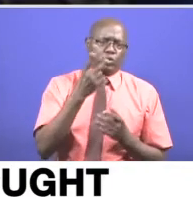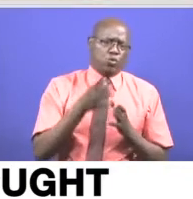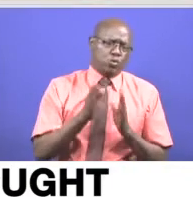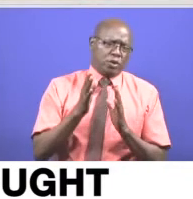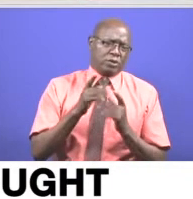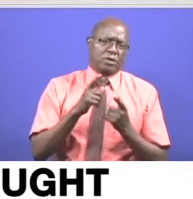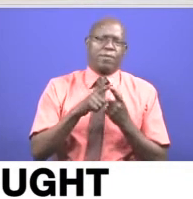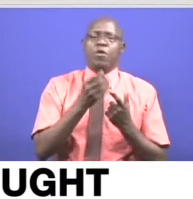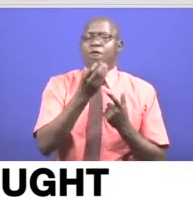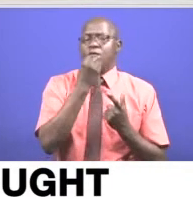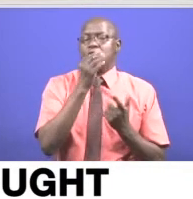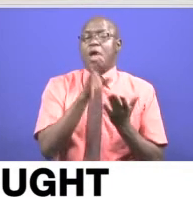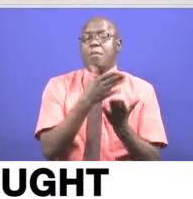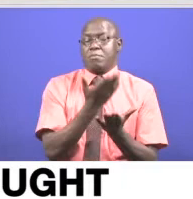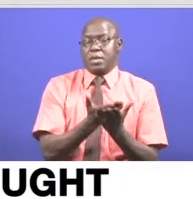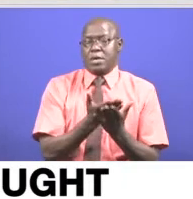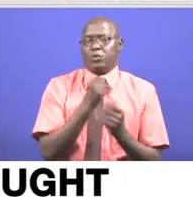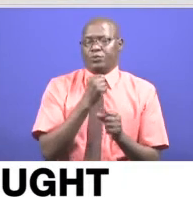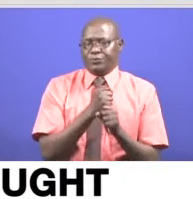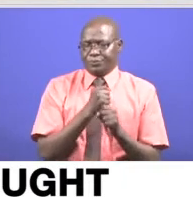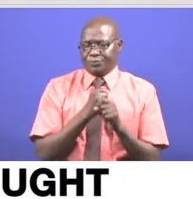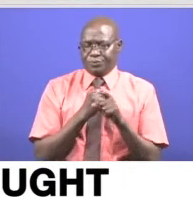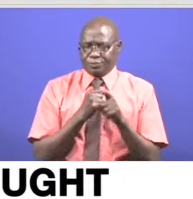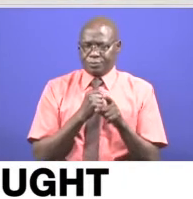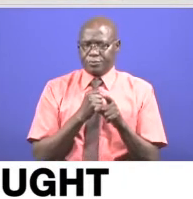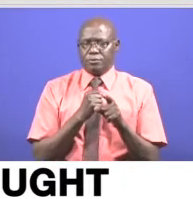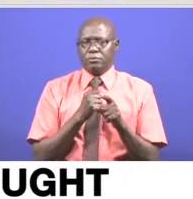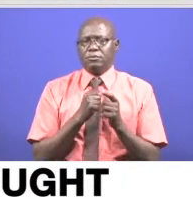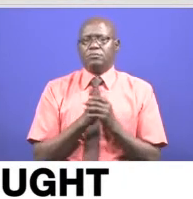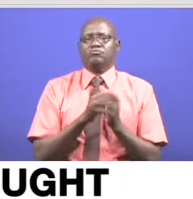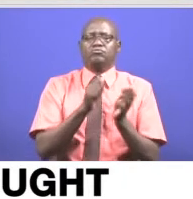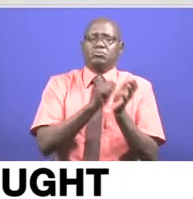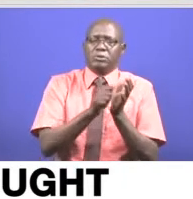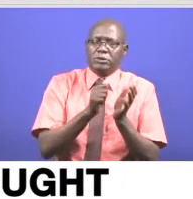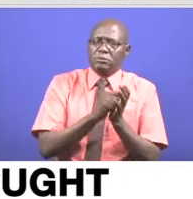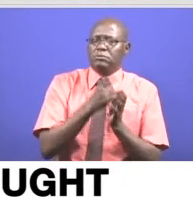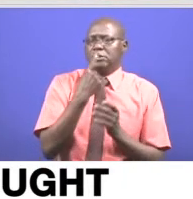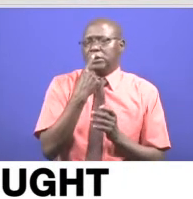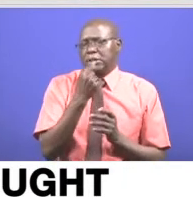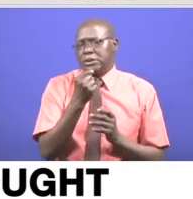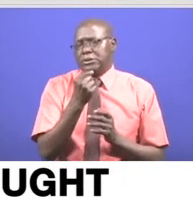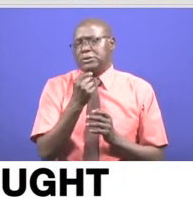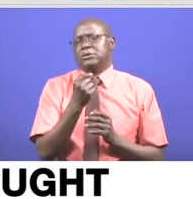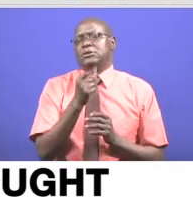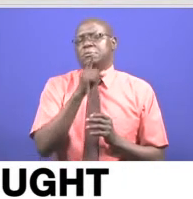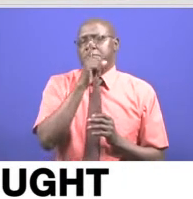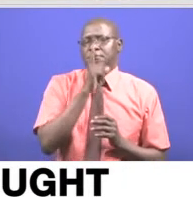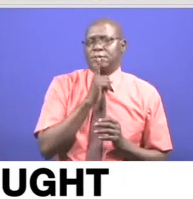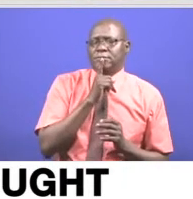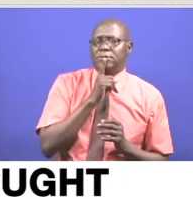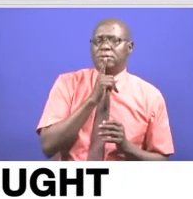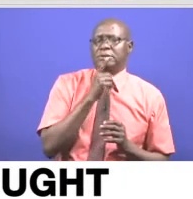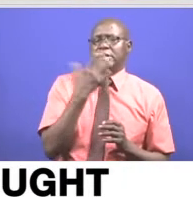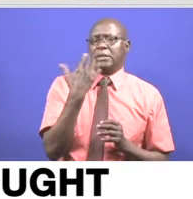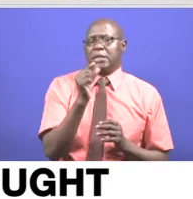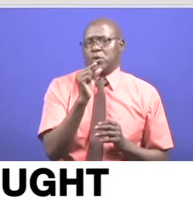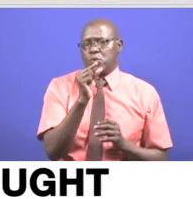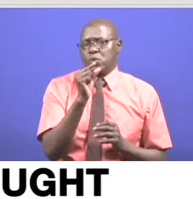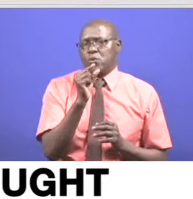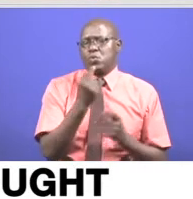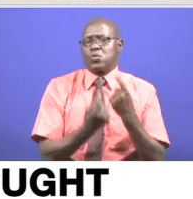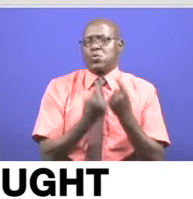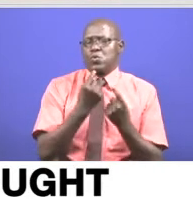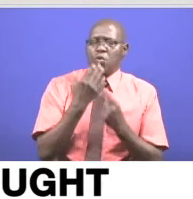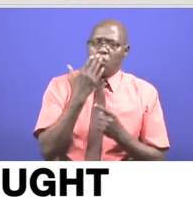appeal, and the food appeal is basically maize, rice, beans, dengu, cooking oil, Oji mix for the